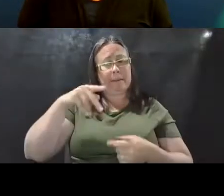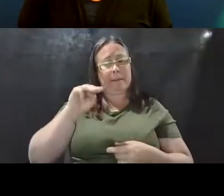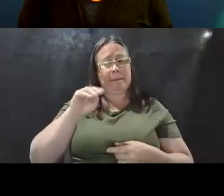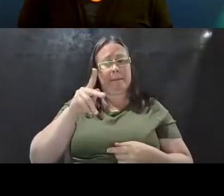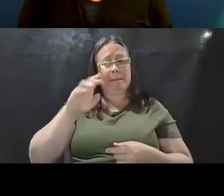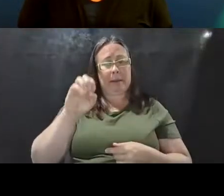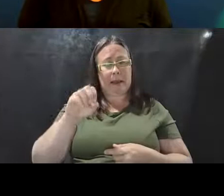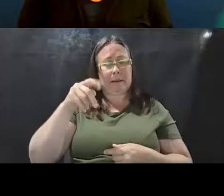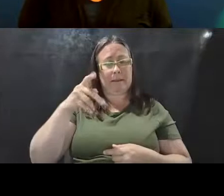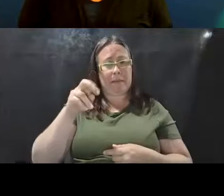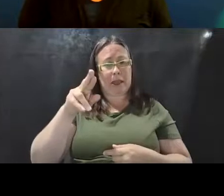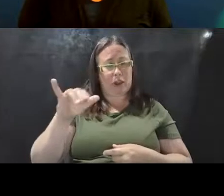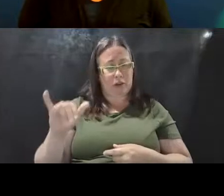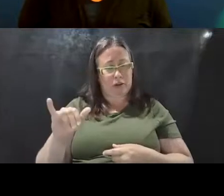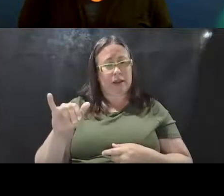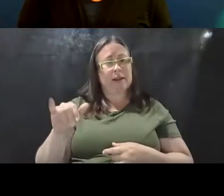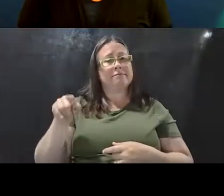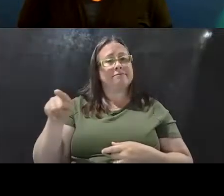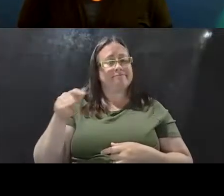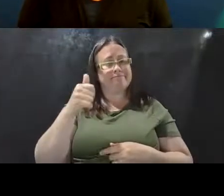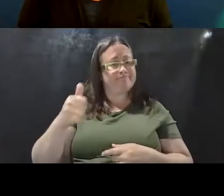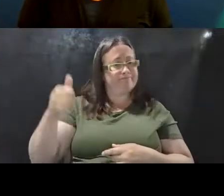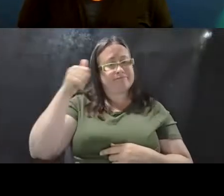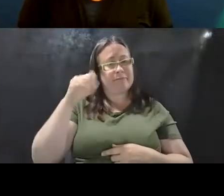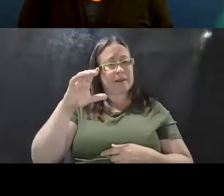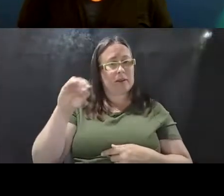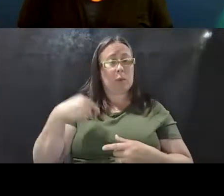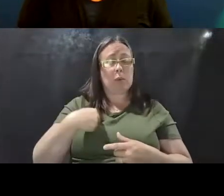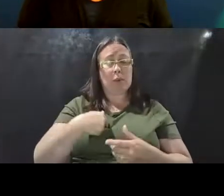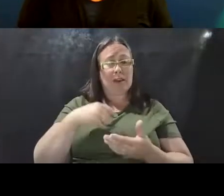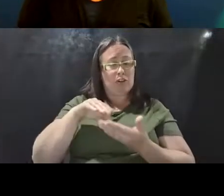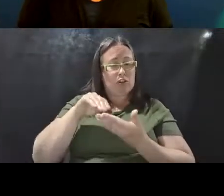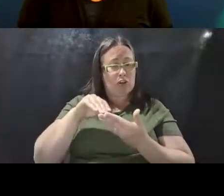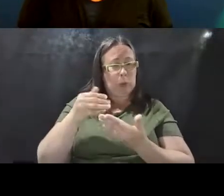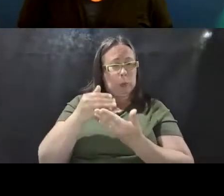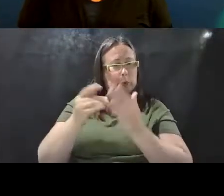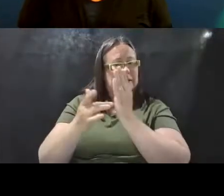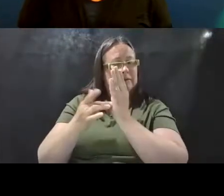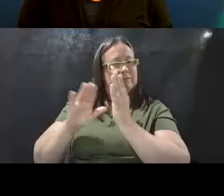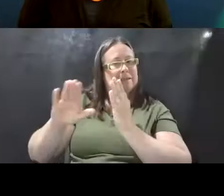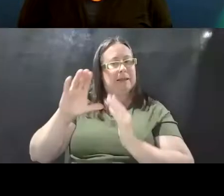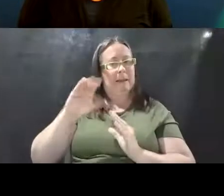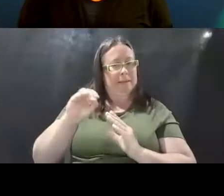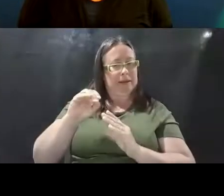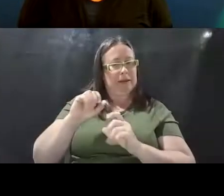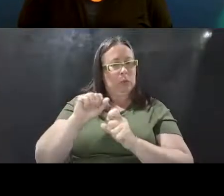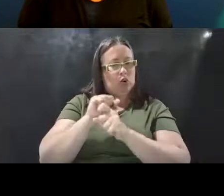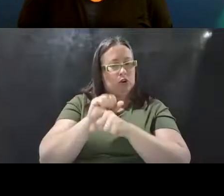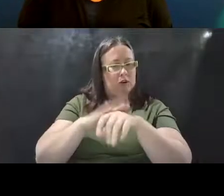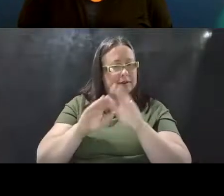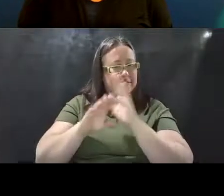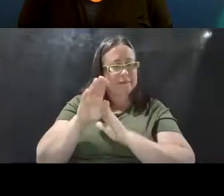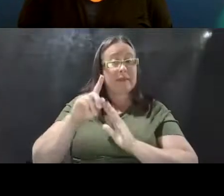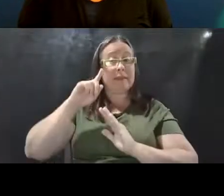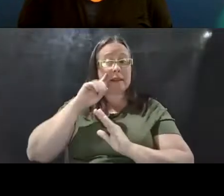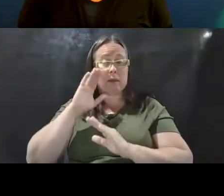Avita Medical, we learned about a new technology that his company was working on, and we think that's going